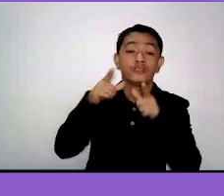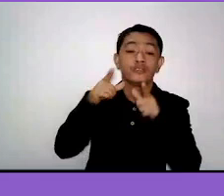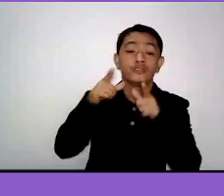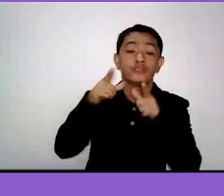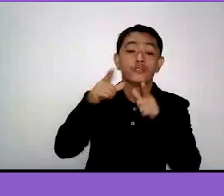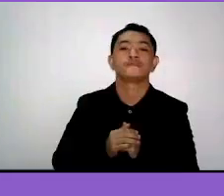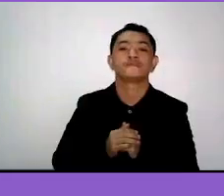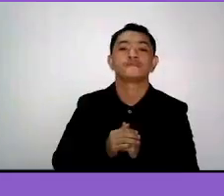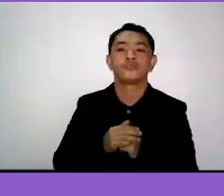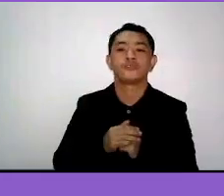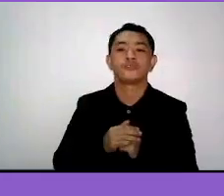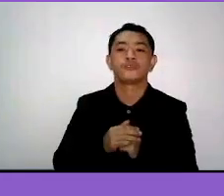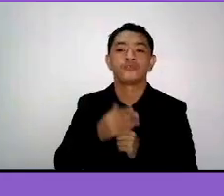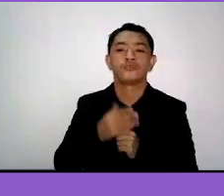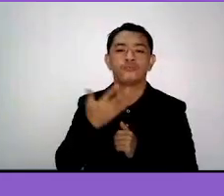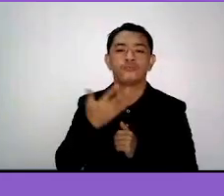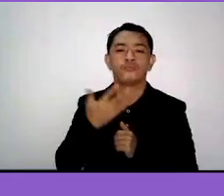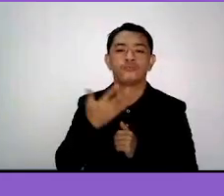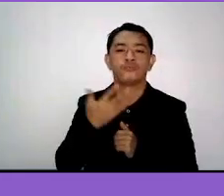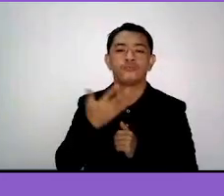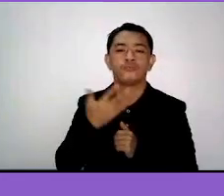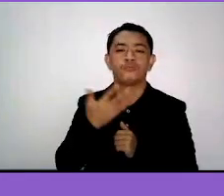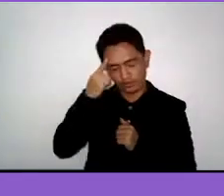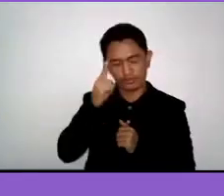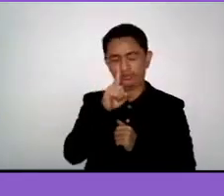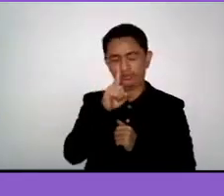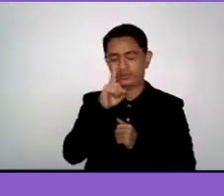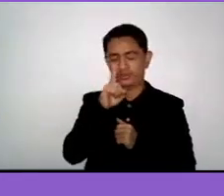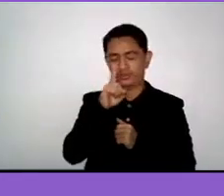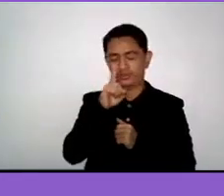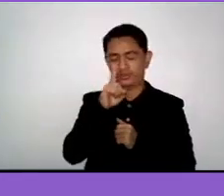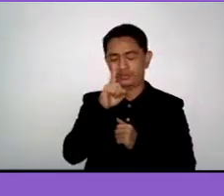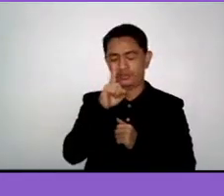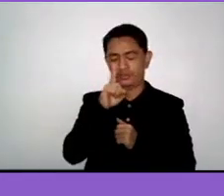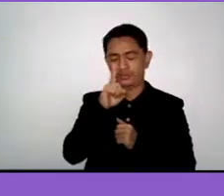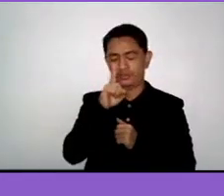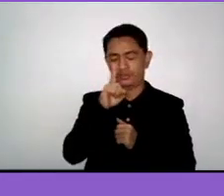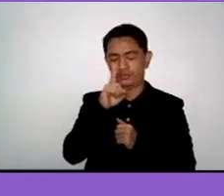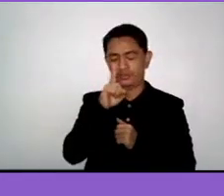100. I thought 100%. Okay, so